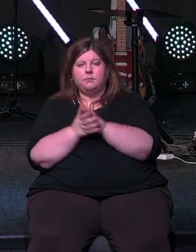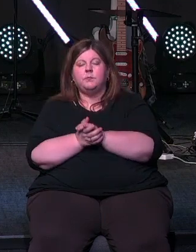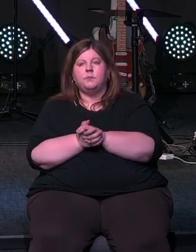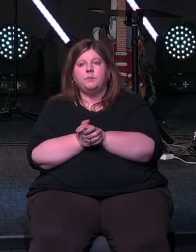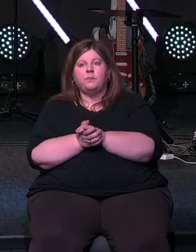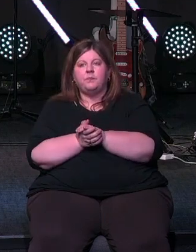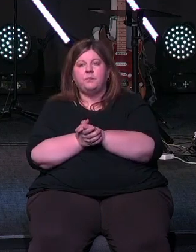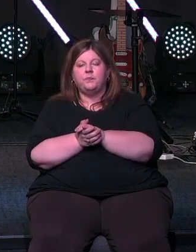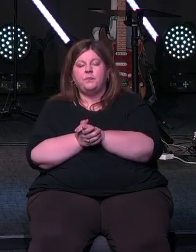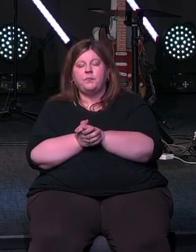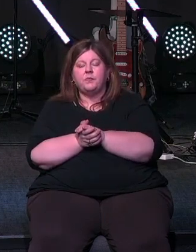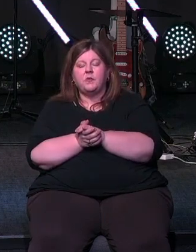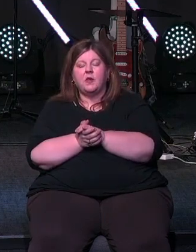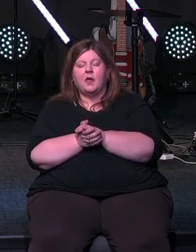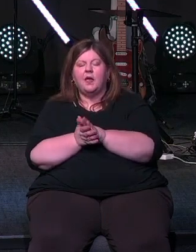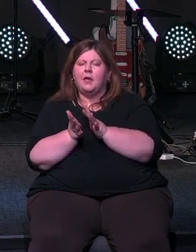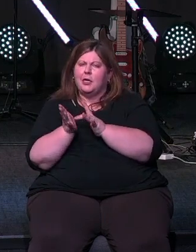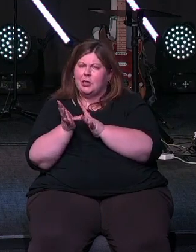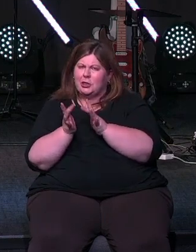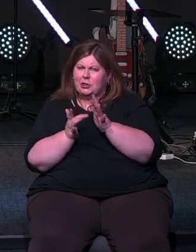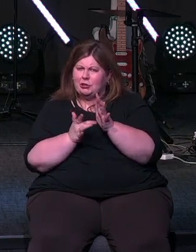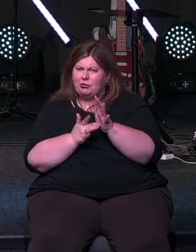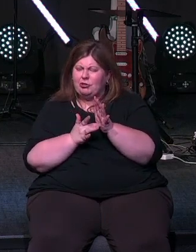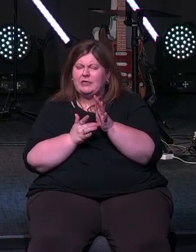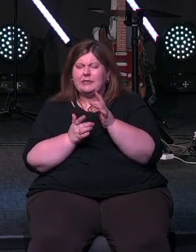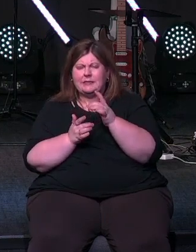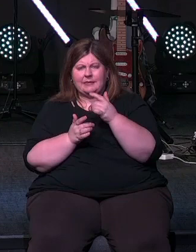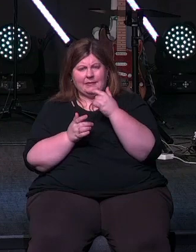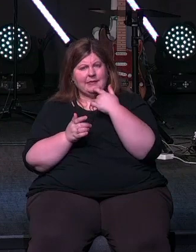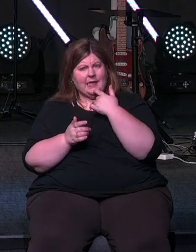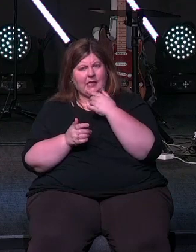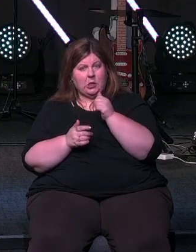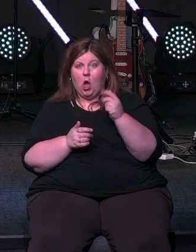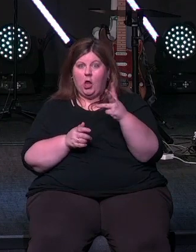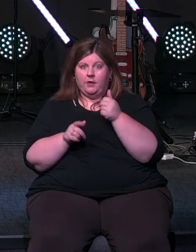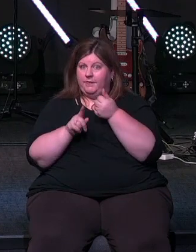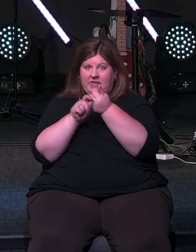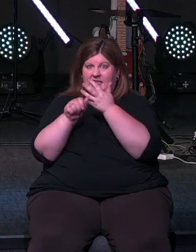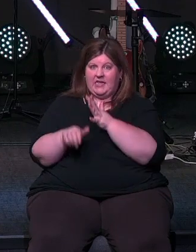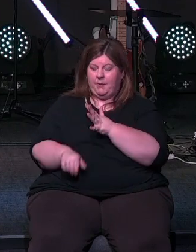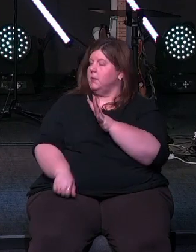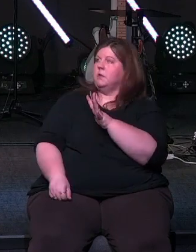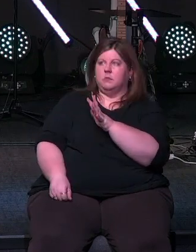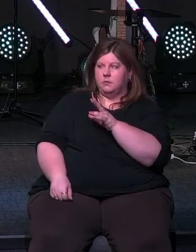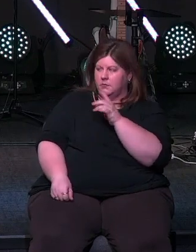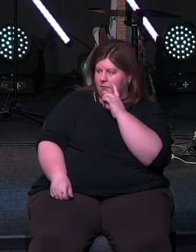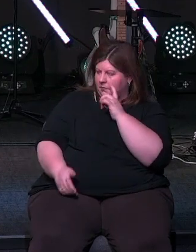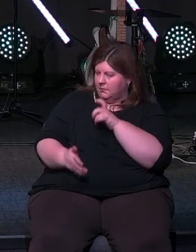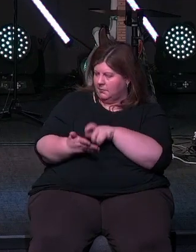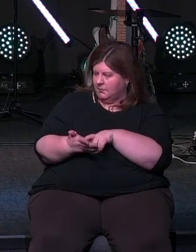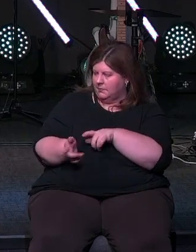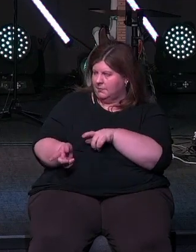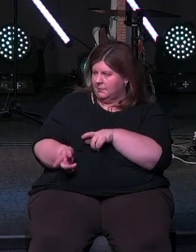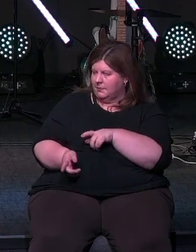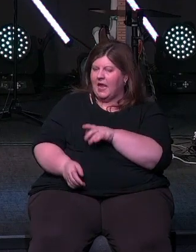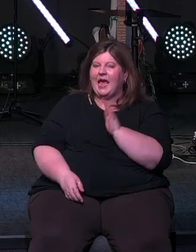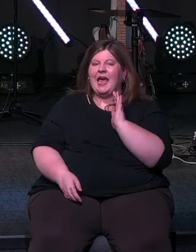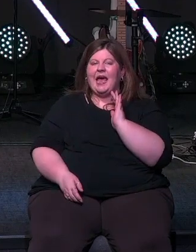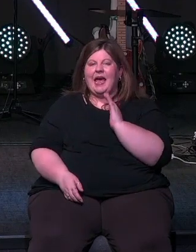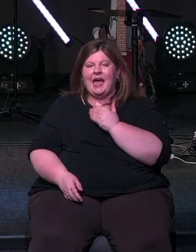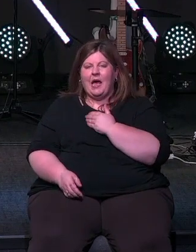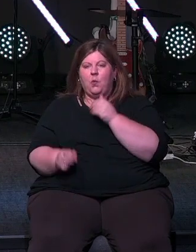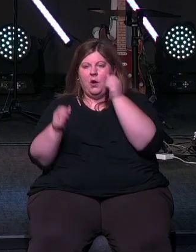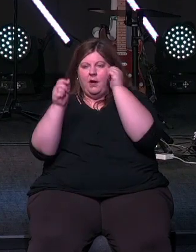Jesus starts off by saying something that would have been picked up on immediately by all of his disciples. Jesus said, "Our Father."